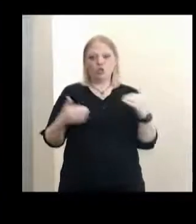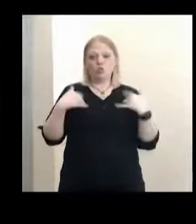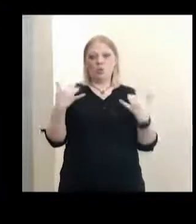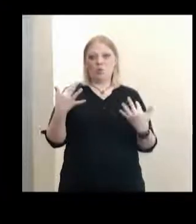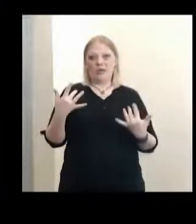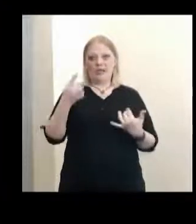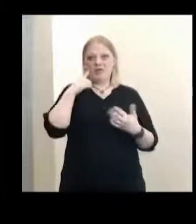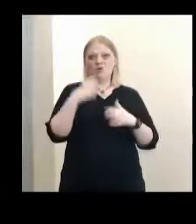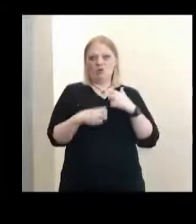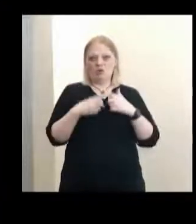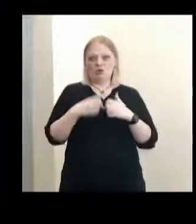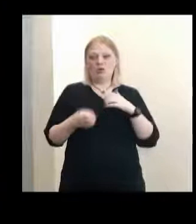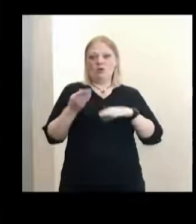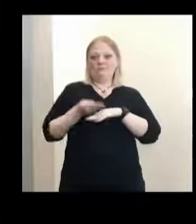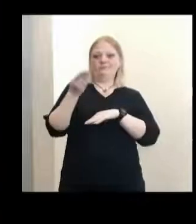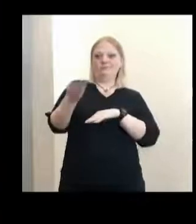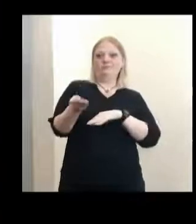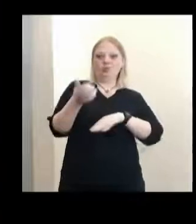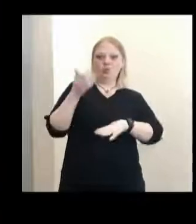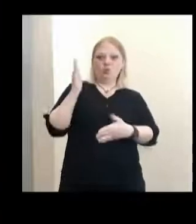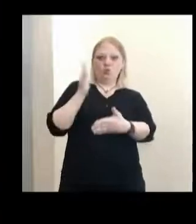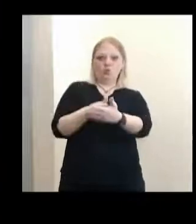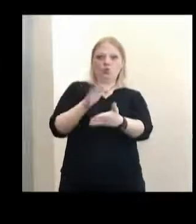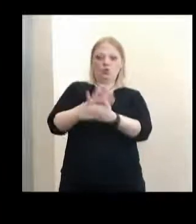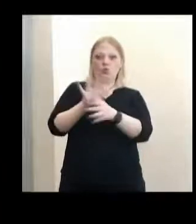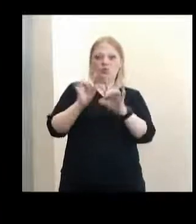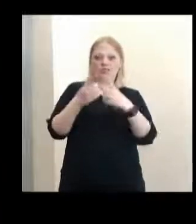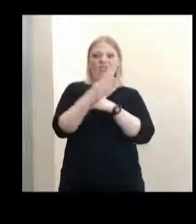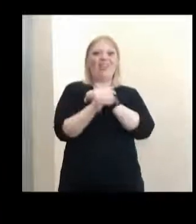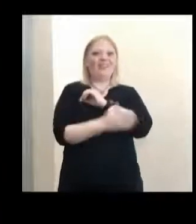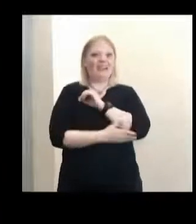in a case there to sue the school district and the county.